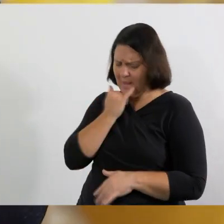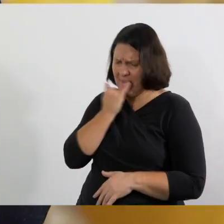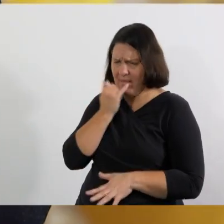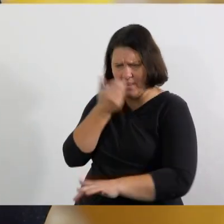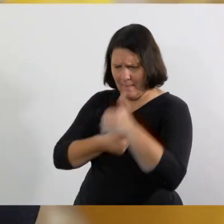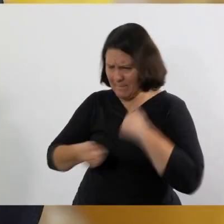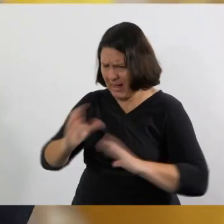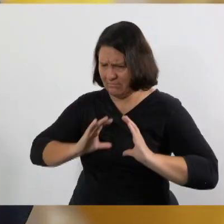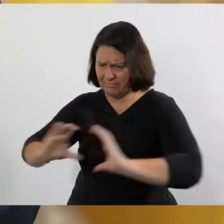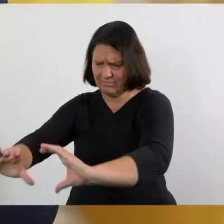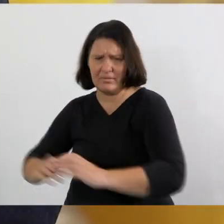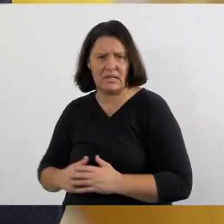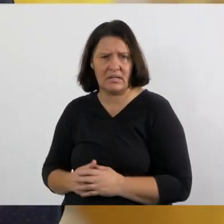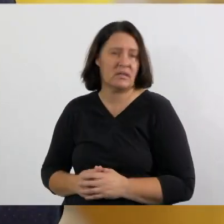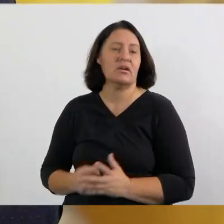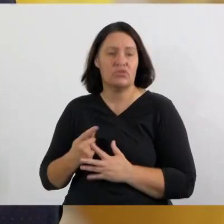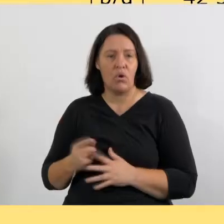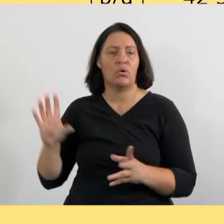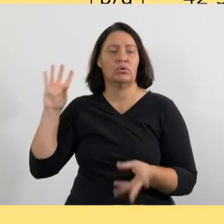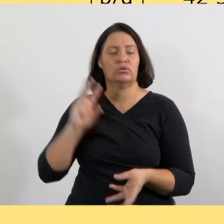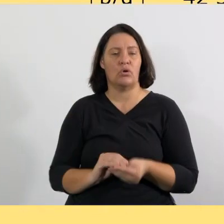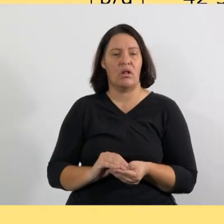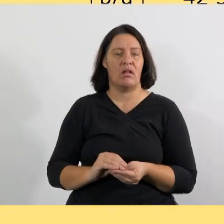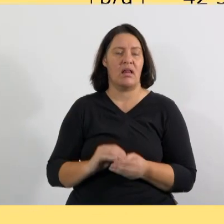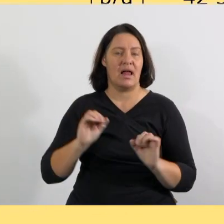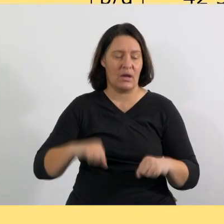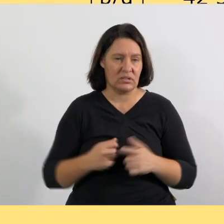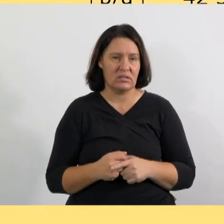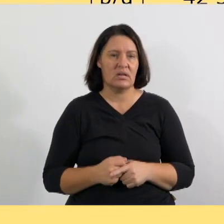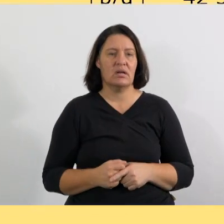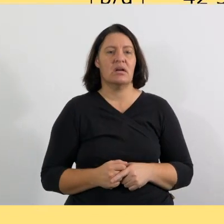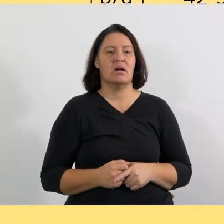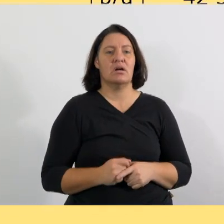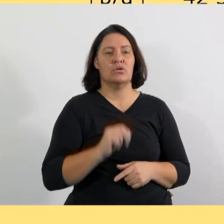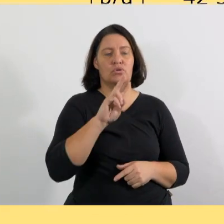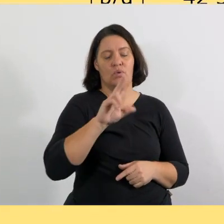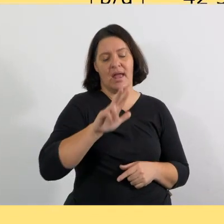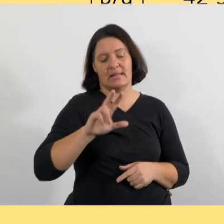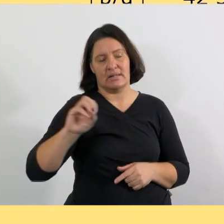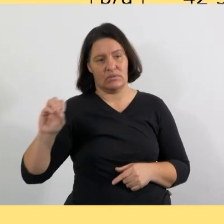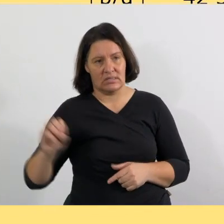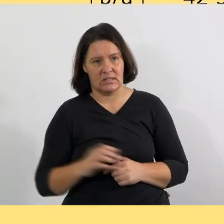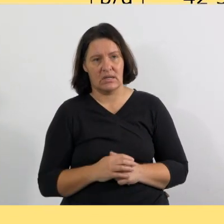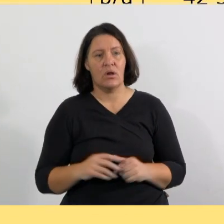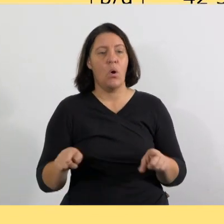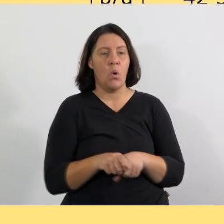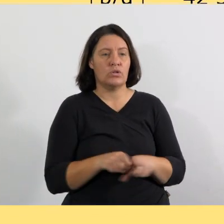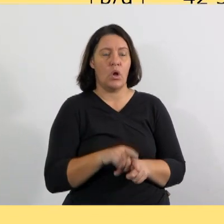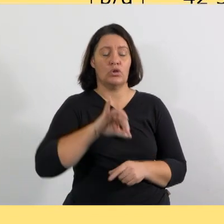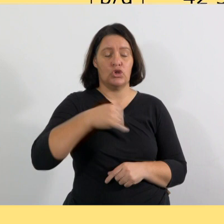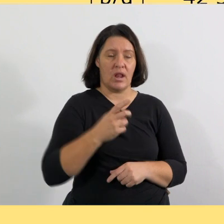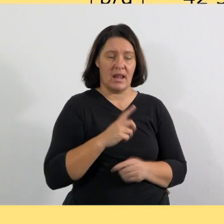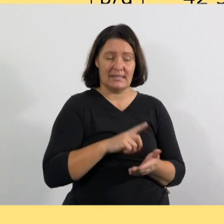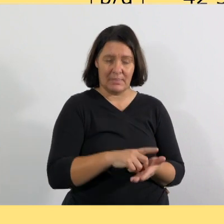not happy with them. We returned them. Total allowances, CAJ 2,800. And we also have